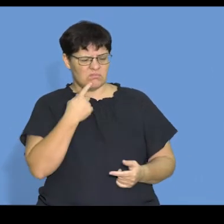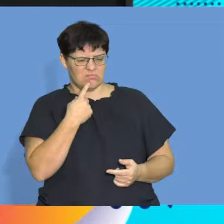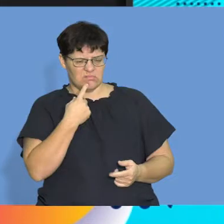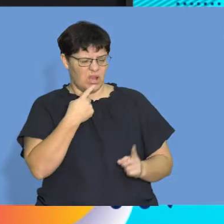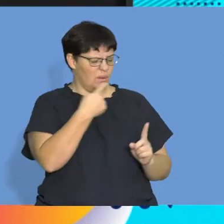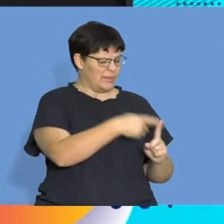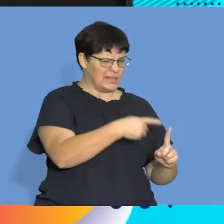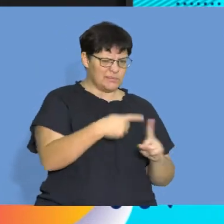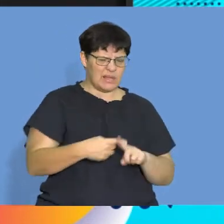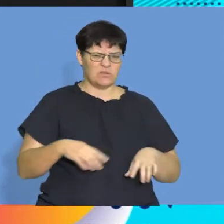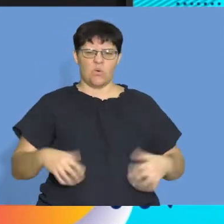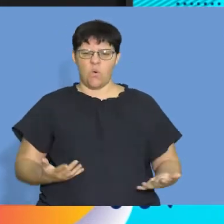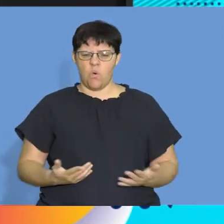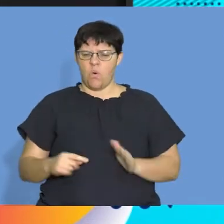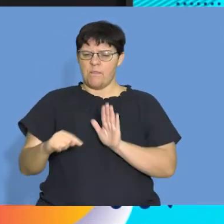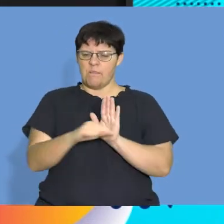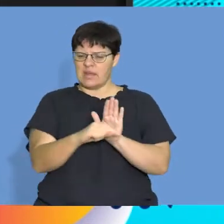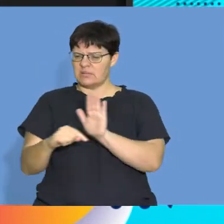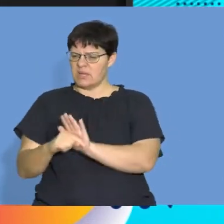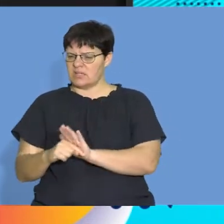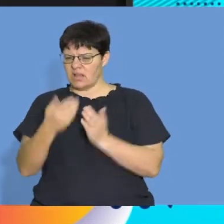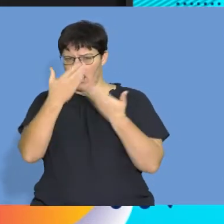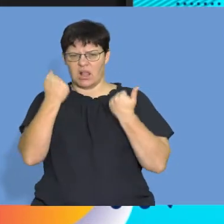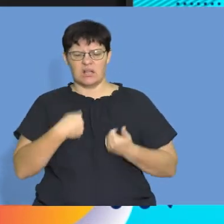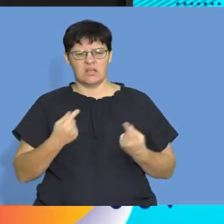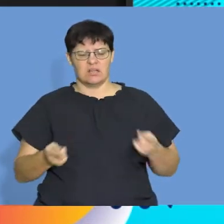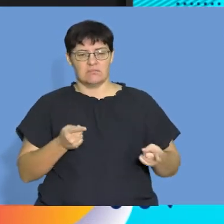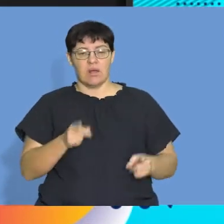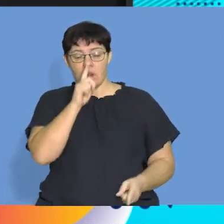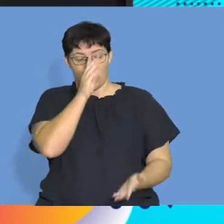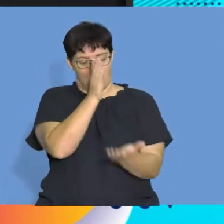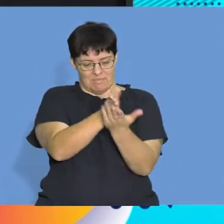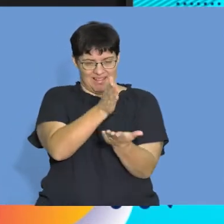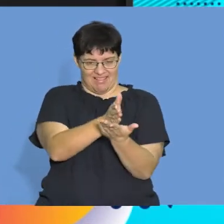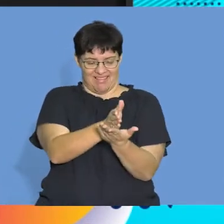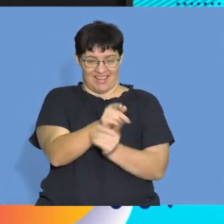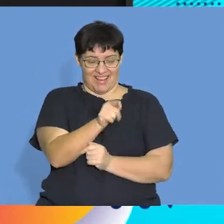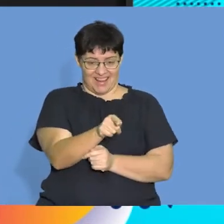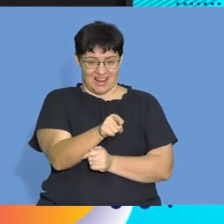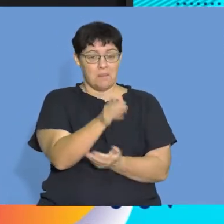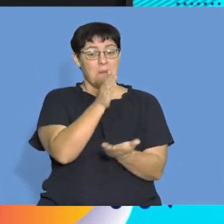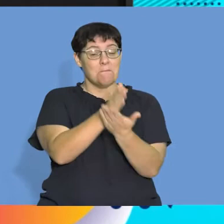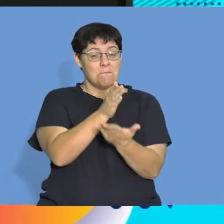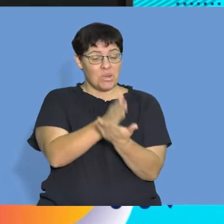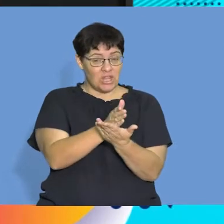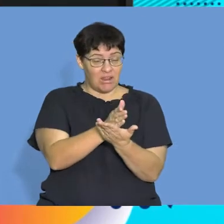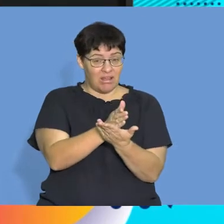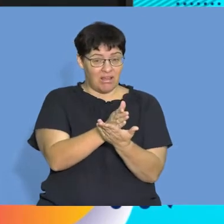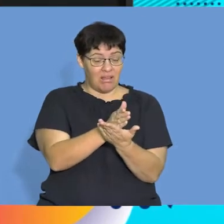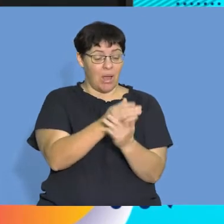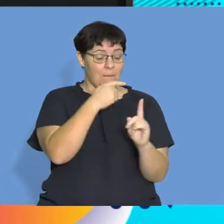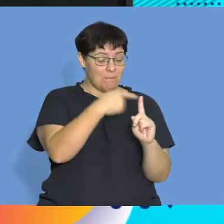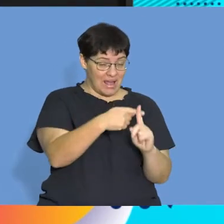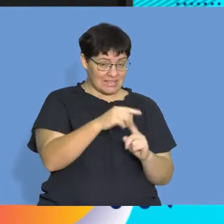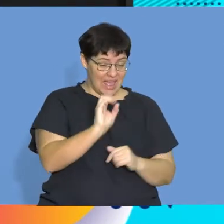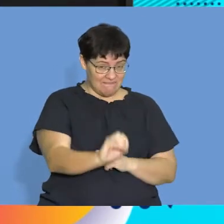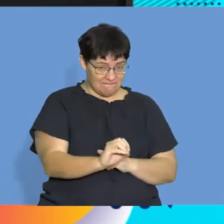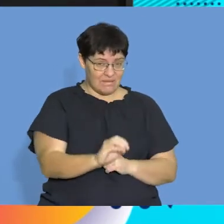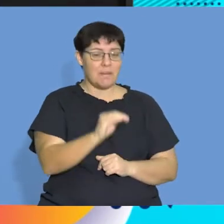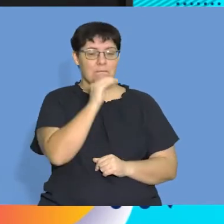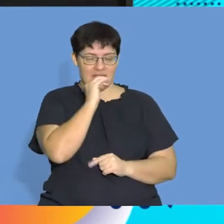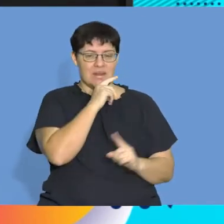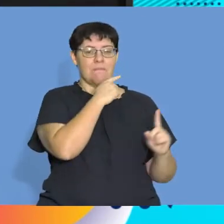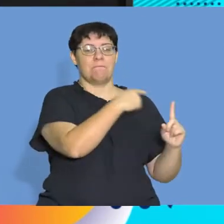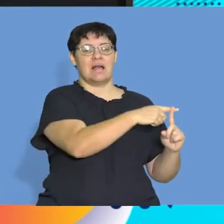plus plus or minus minus? You look at the middle term. If the middle term is a plus, then it's definitely